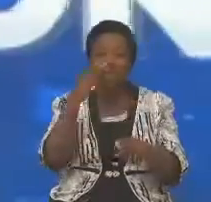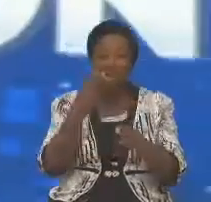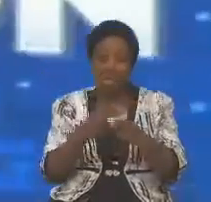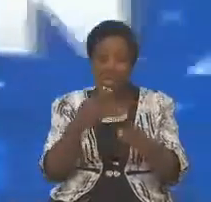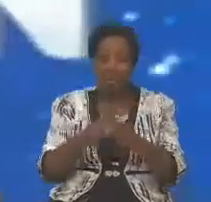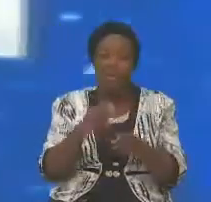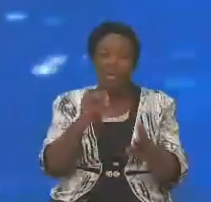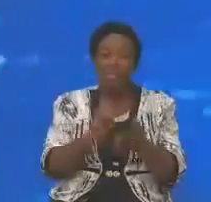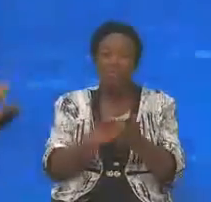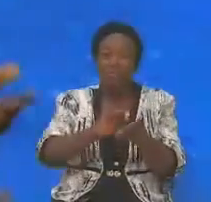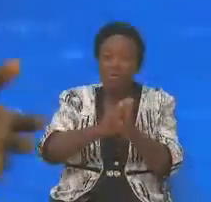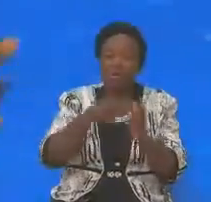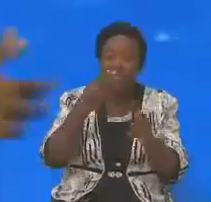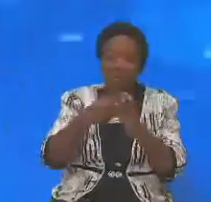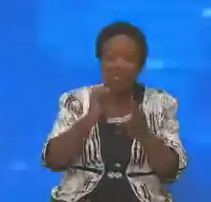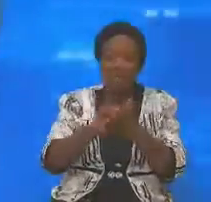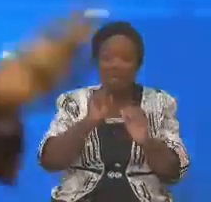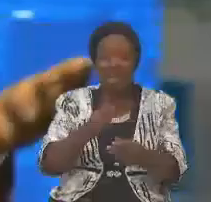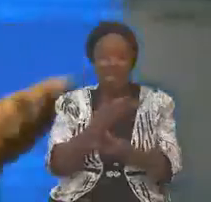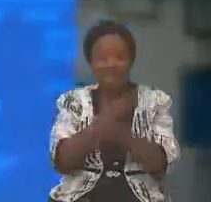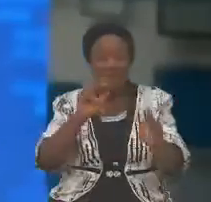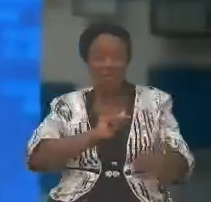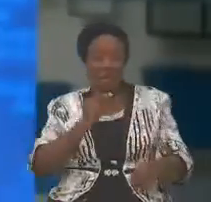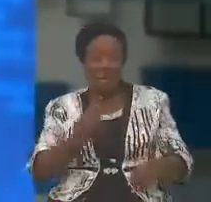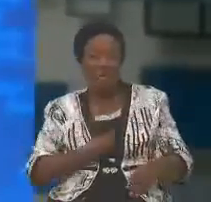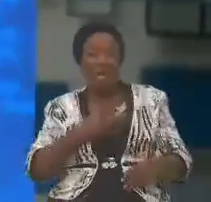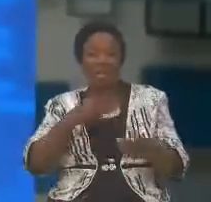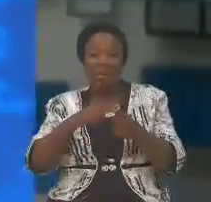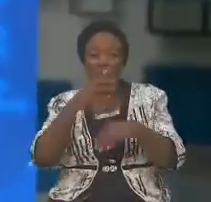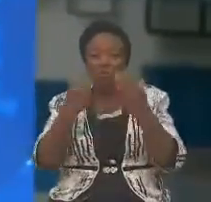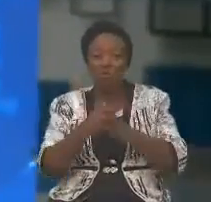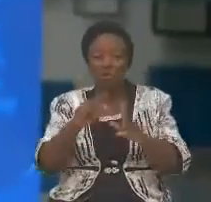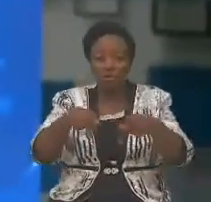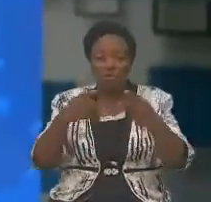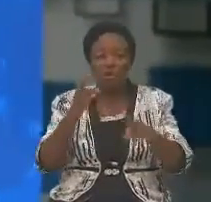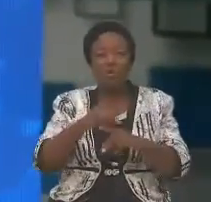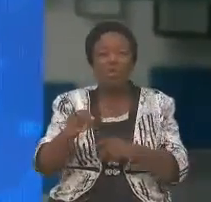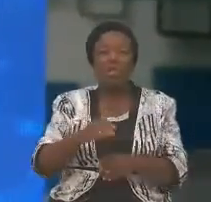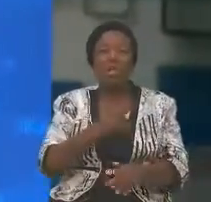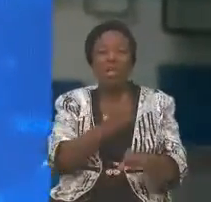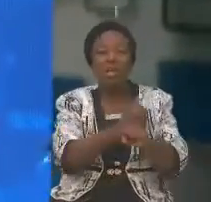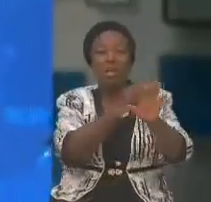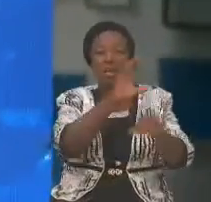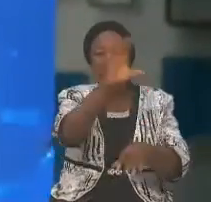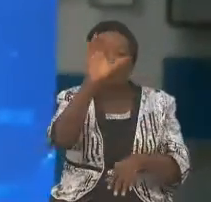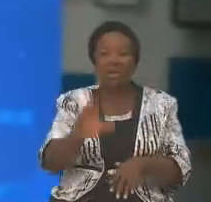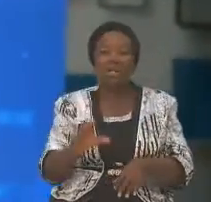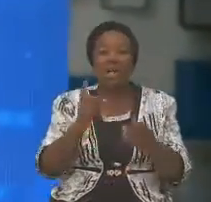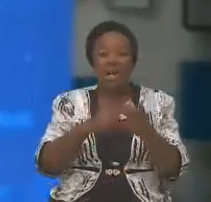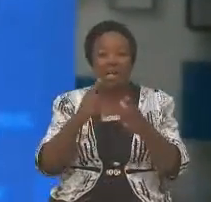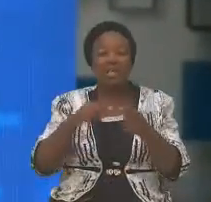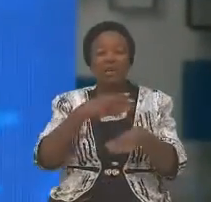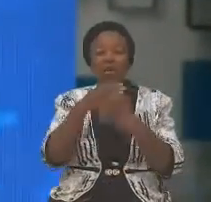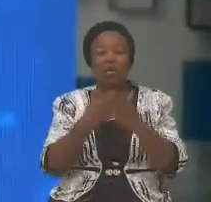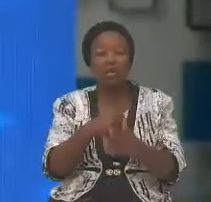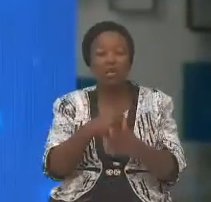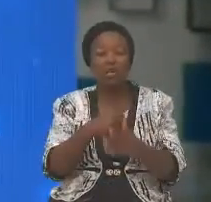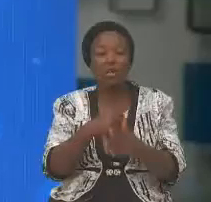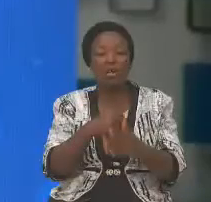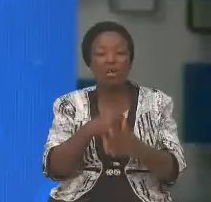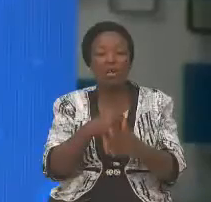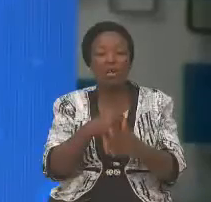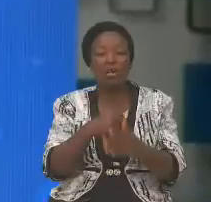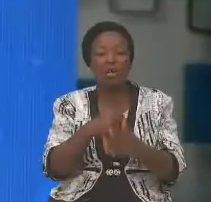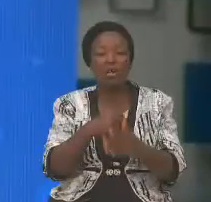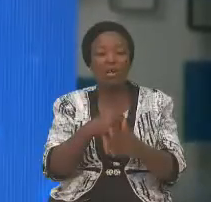And also all the presence of the Lord and all the plenitude and all the provision, when he says the Lord